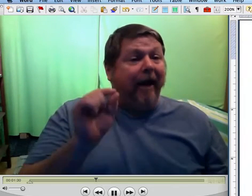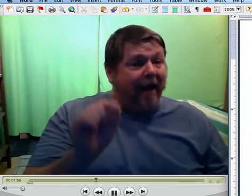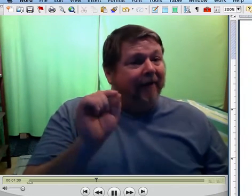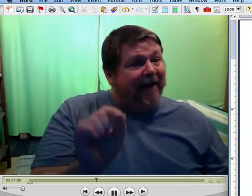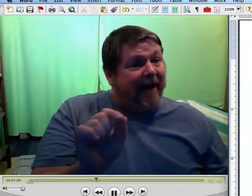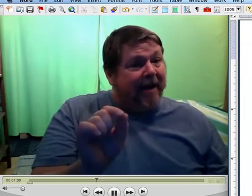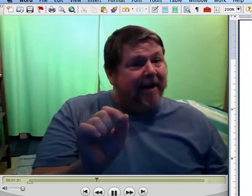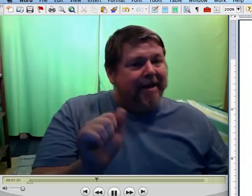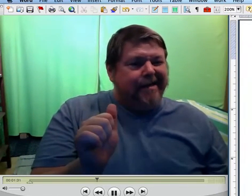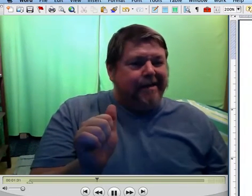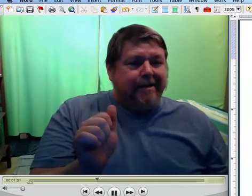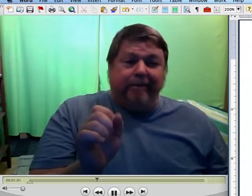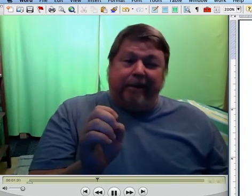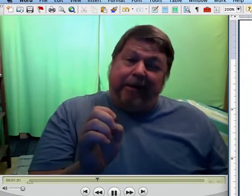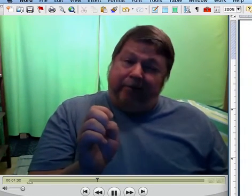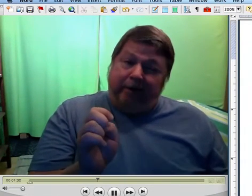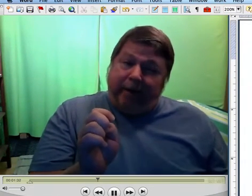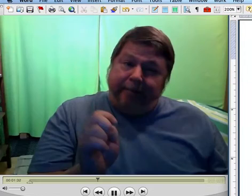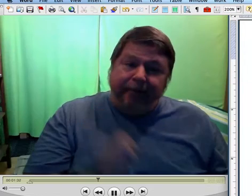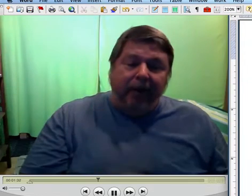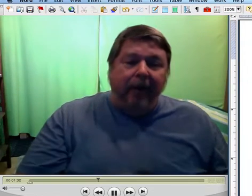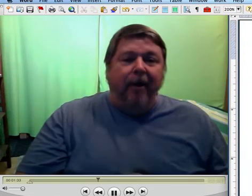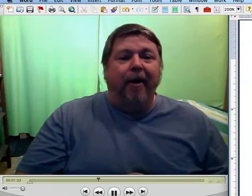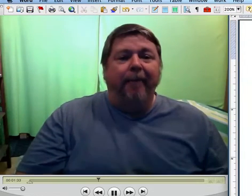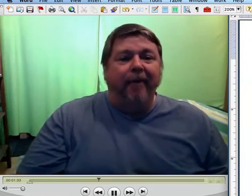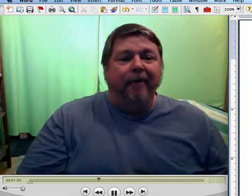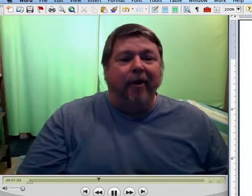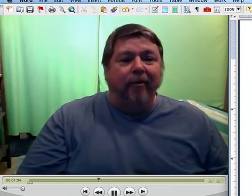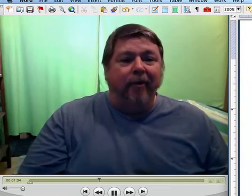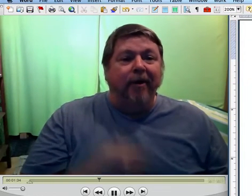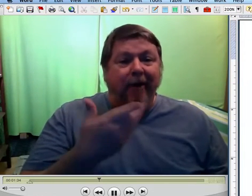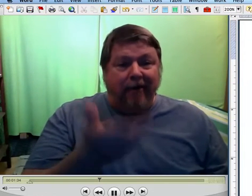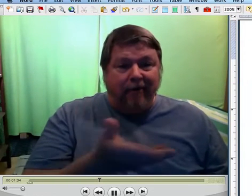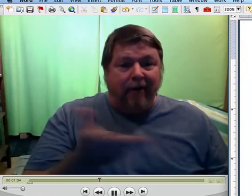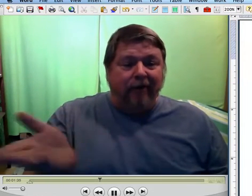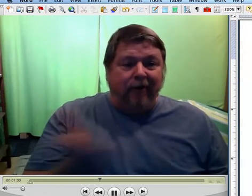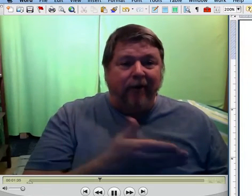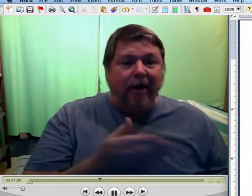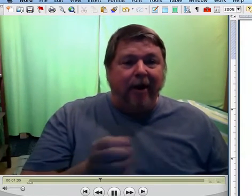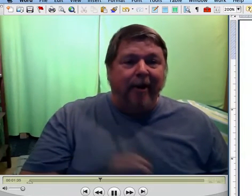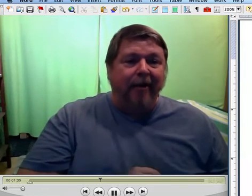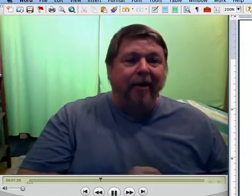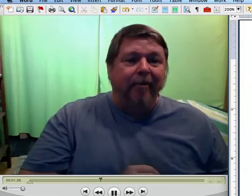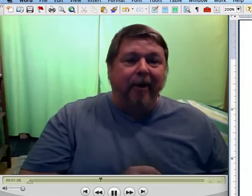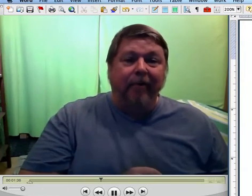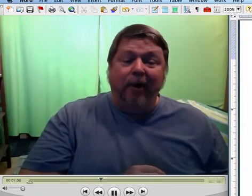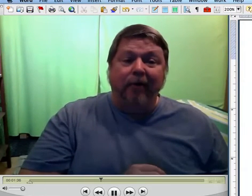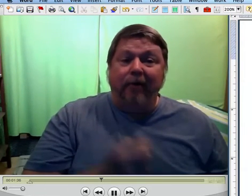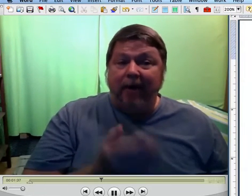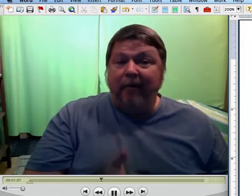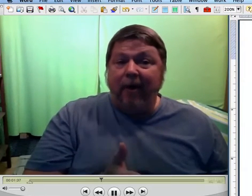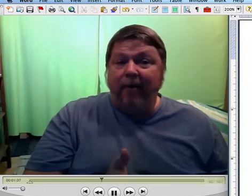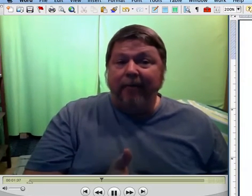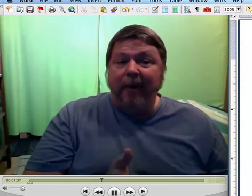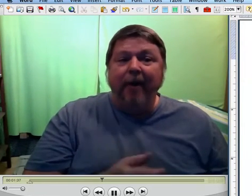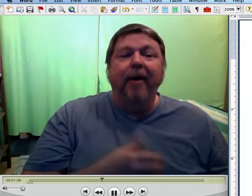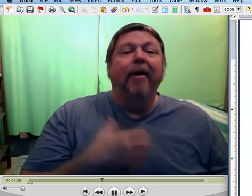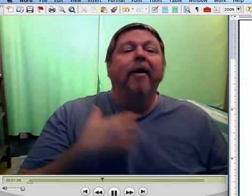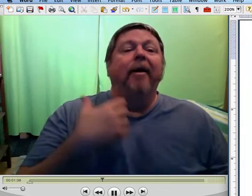They can see, but not really well. And so we need to serve and accommodate them in whatever their needs